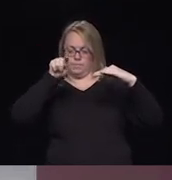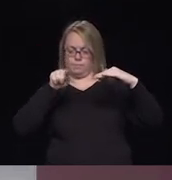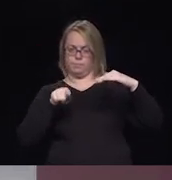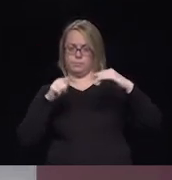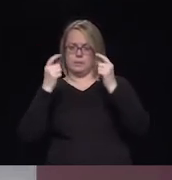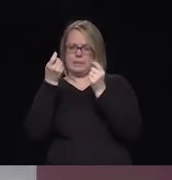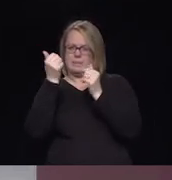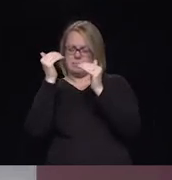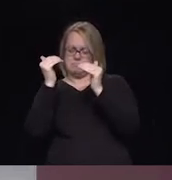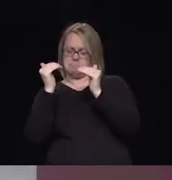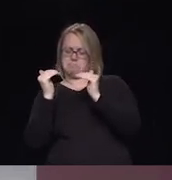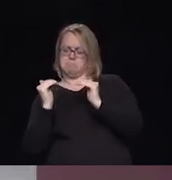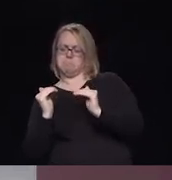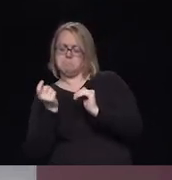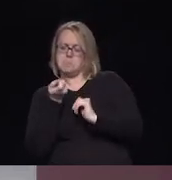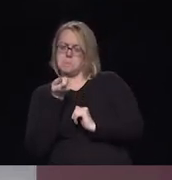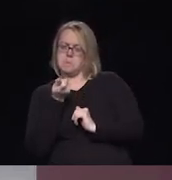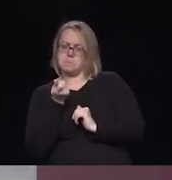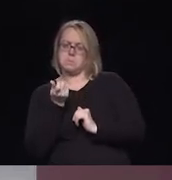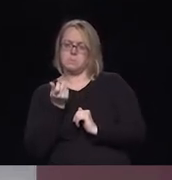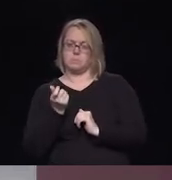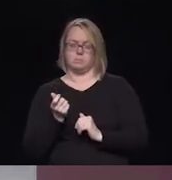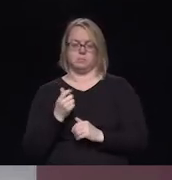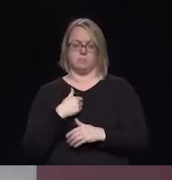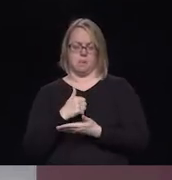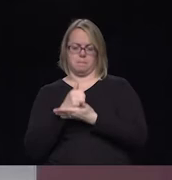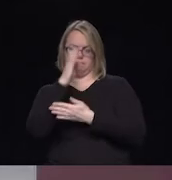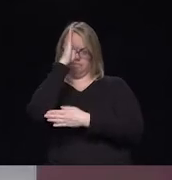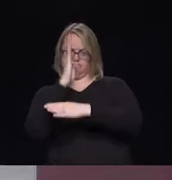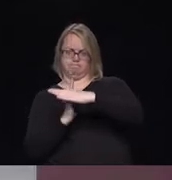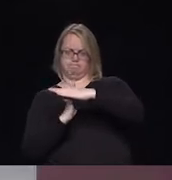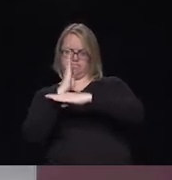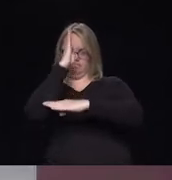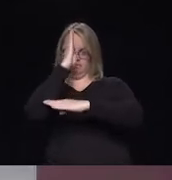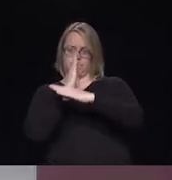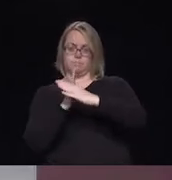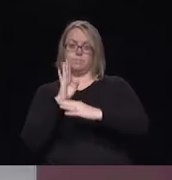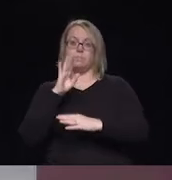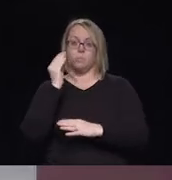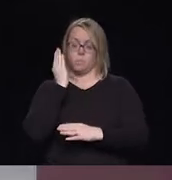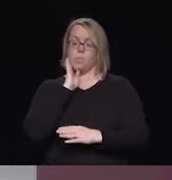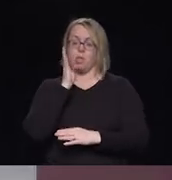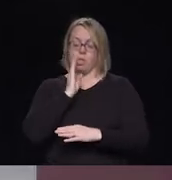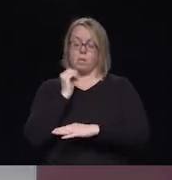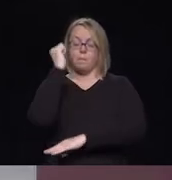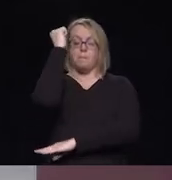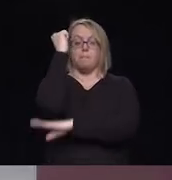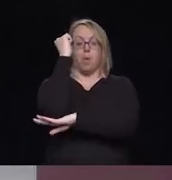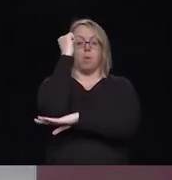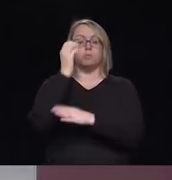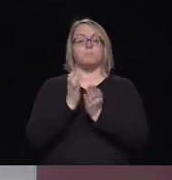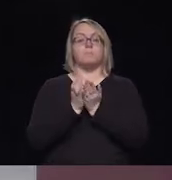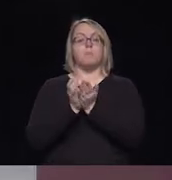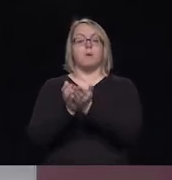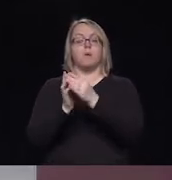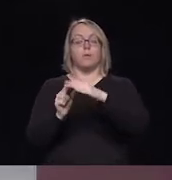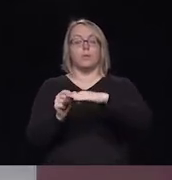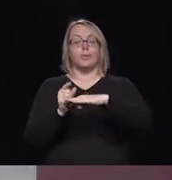in this area. So line it up here. And the bottom of the boat is going to be in that medium,